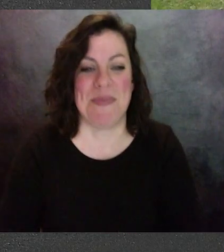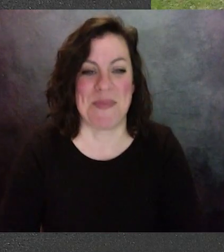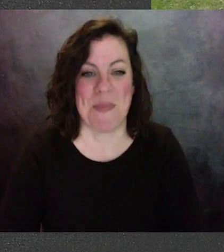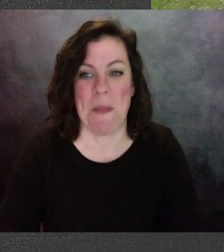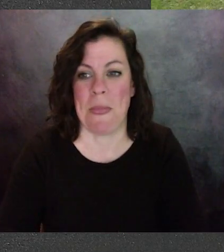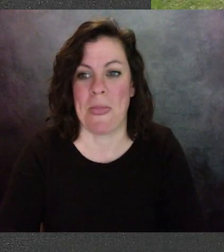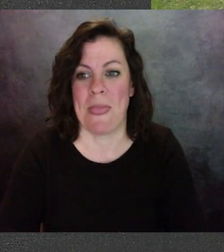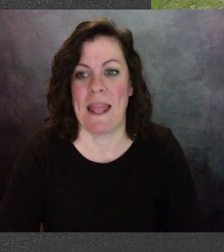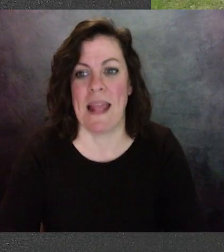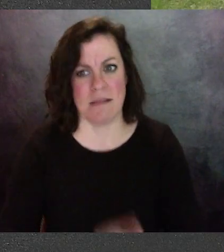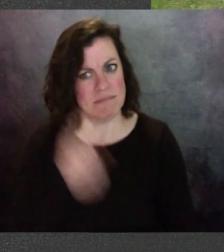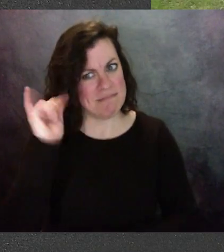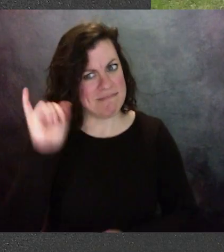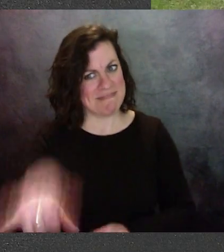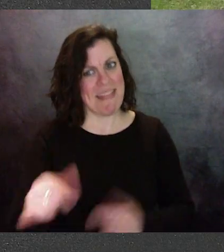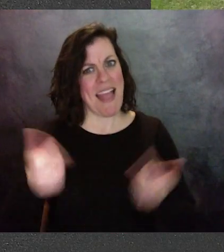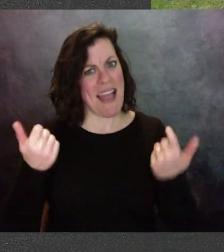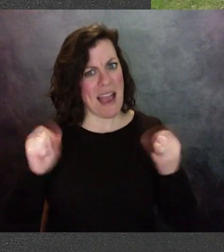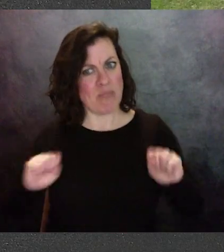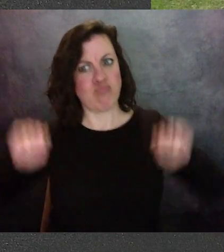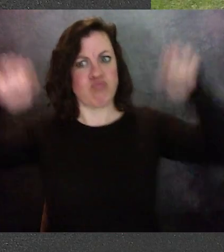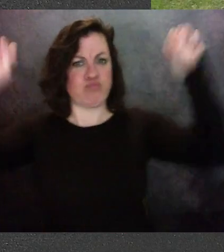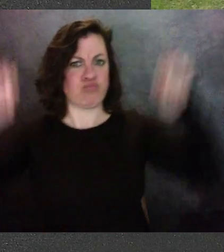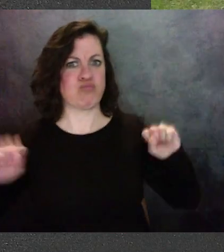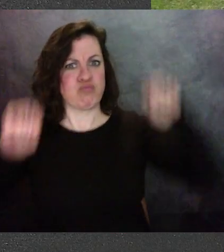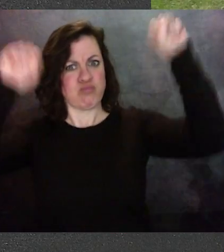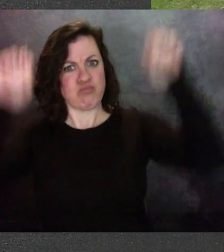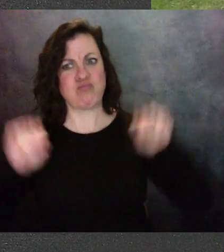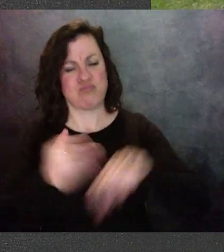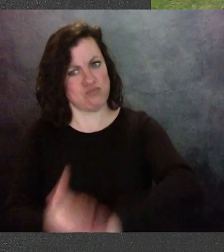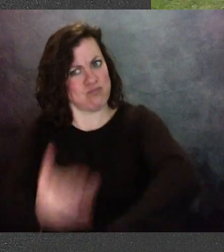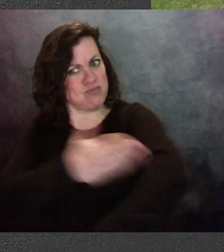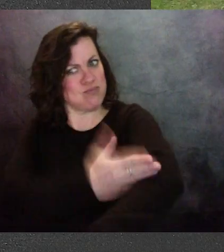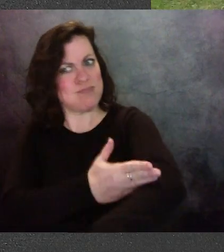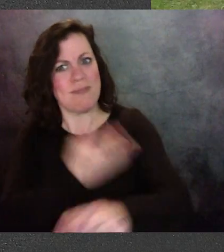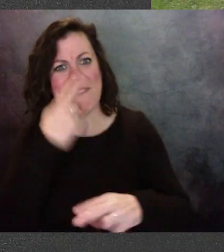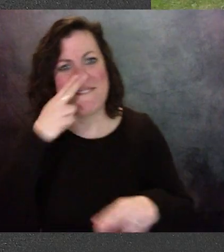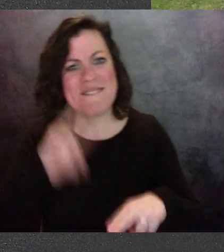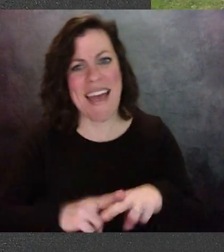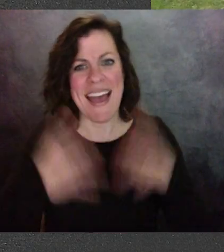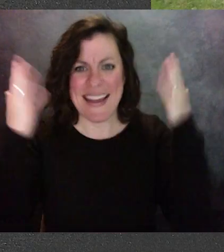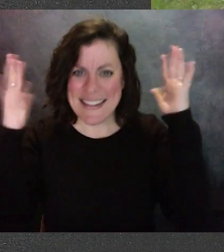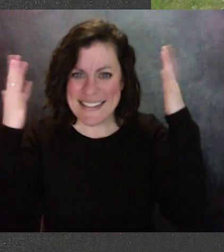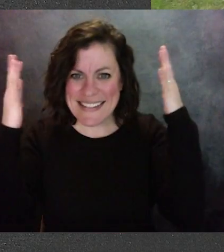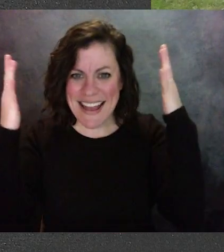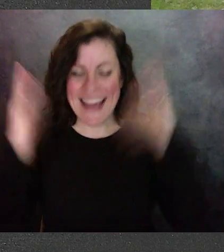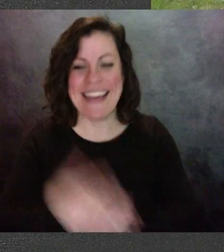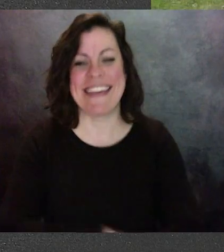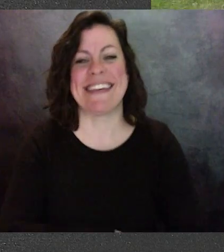Shaping up with shapes. So much fun. This is so fun! Woo! Yay!